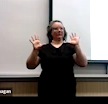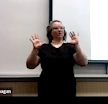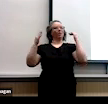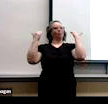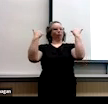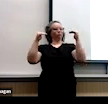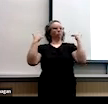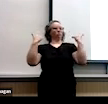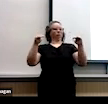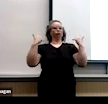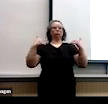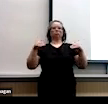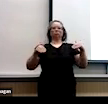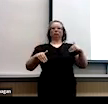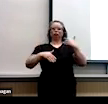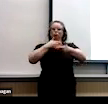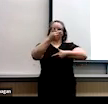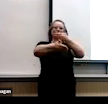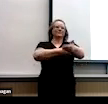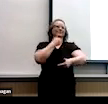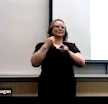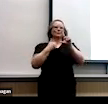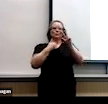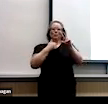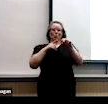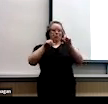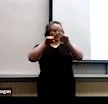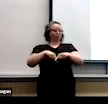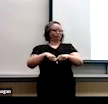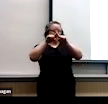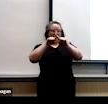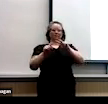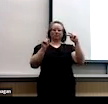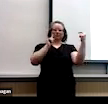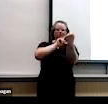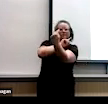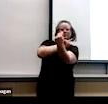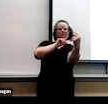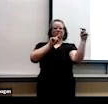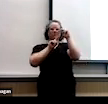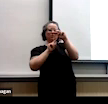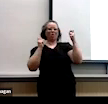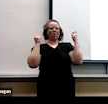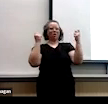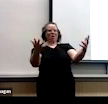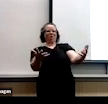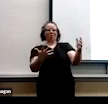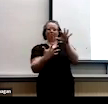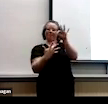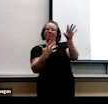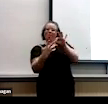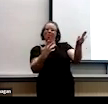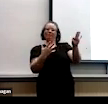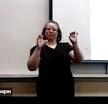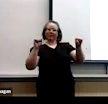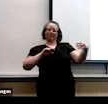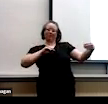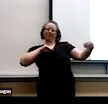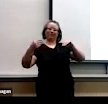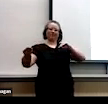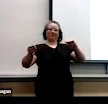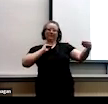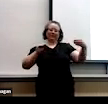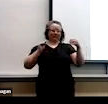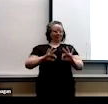and guidelines, but lots of room for interpretation and lots of room for sort of flexibility and unique planning for unique